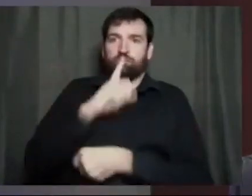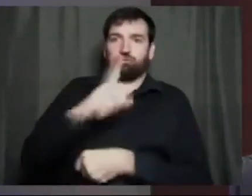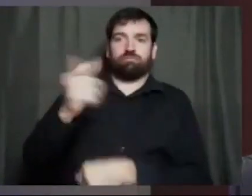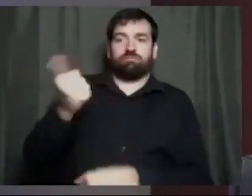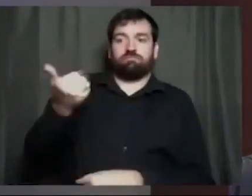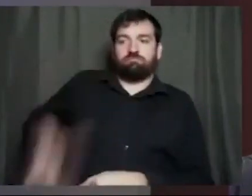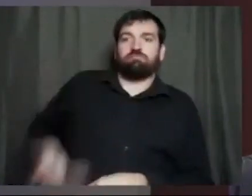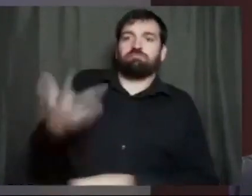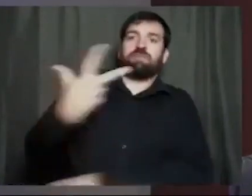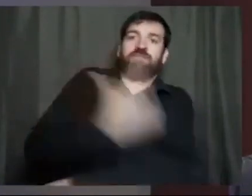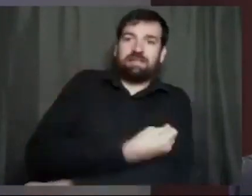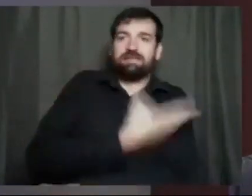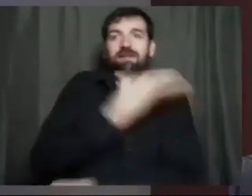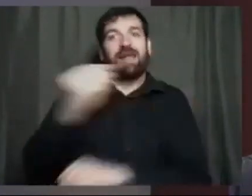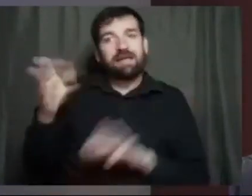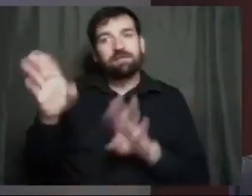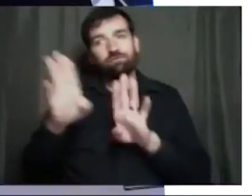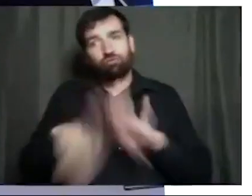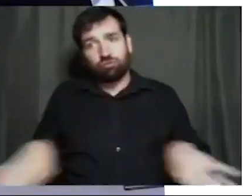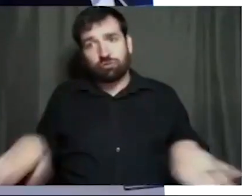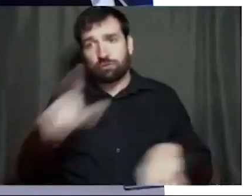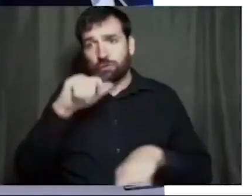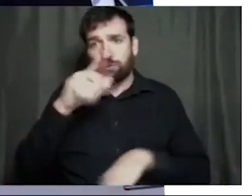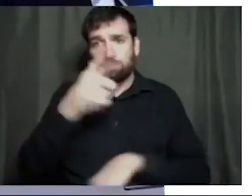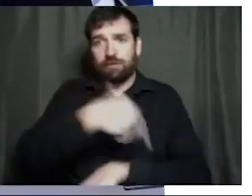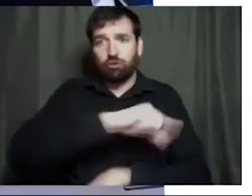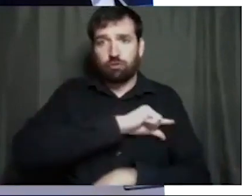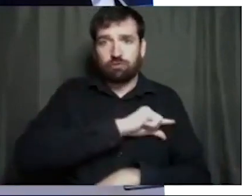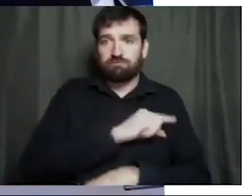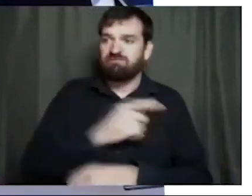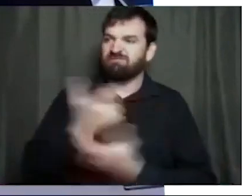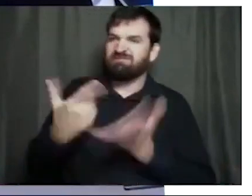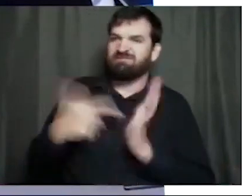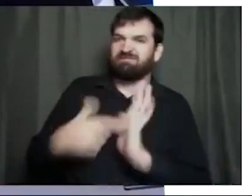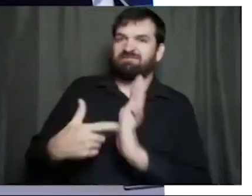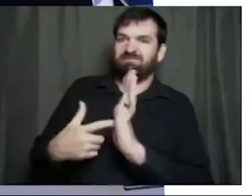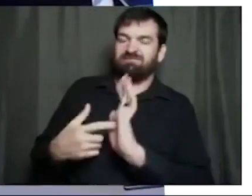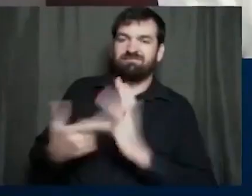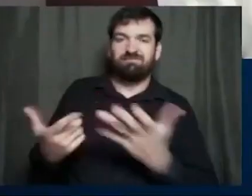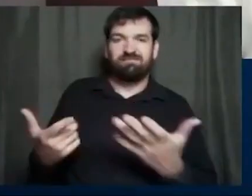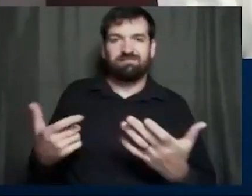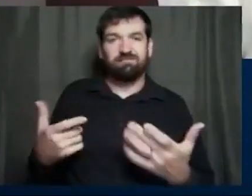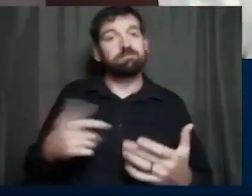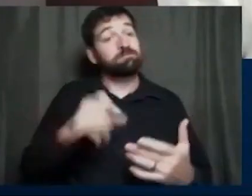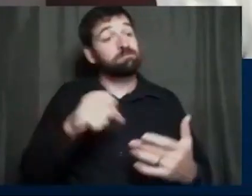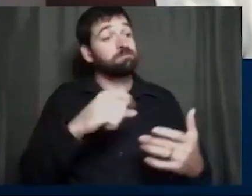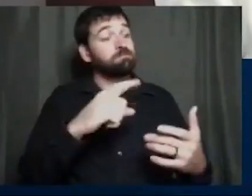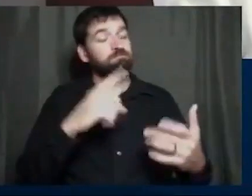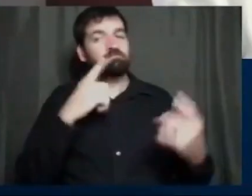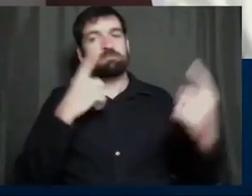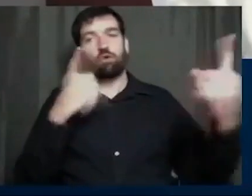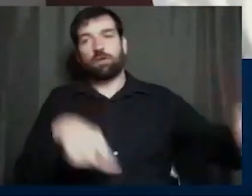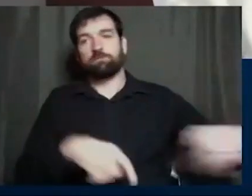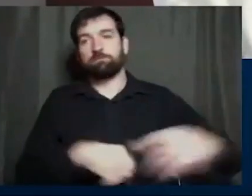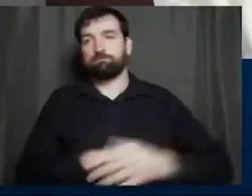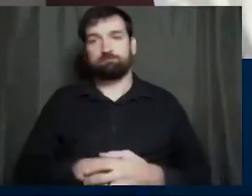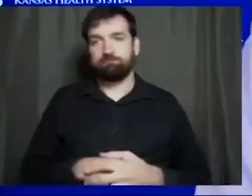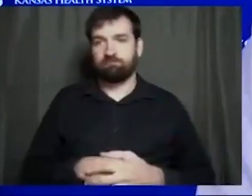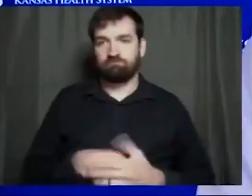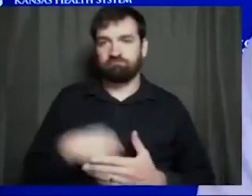children who are eligible for vaccine. Yeah, being the example. Doc Hawk, your thoughts? I would totally agree. I don't know a lot of parents that